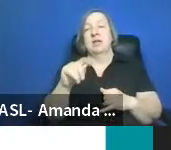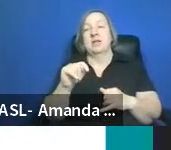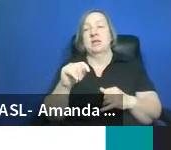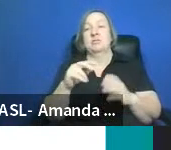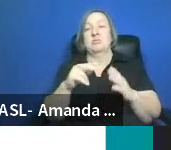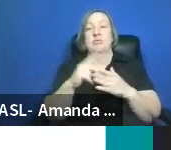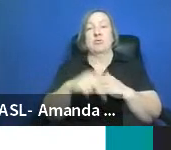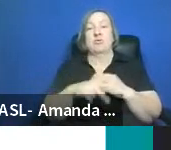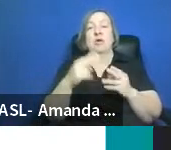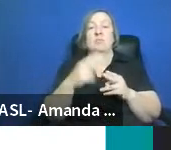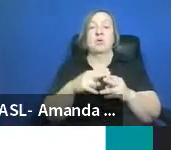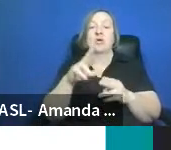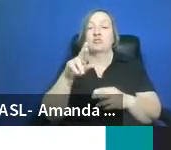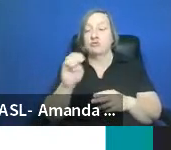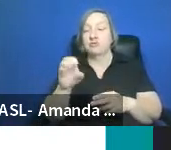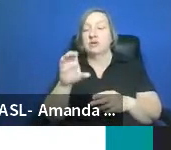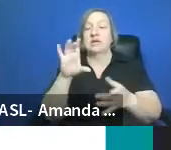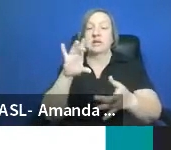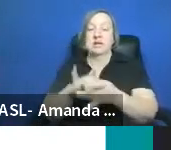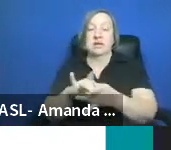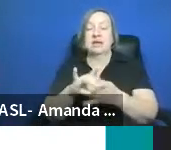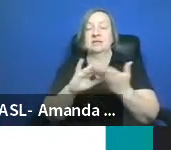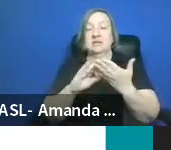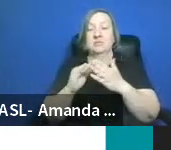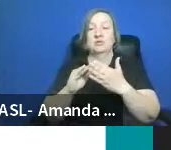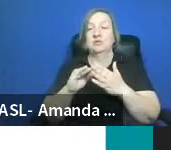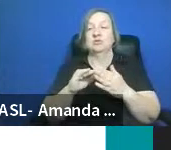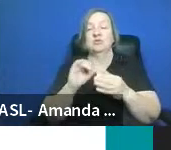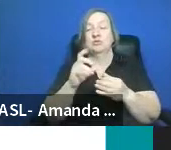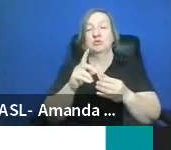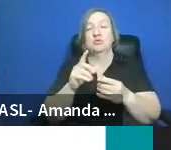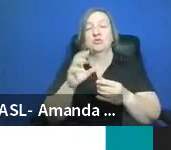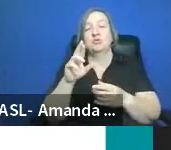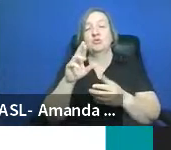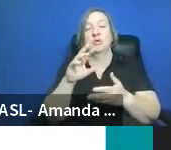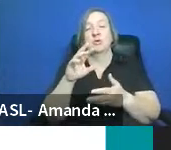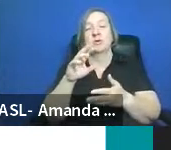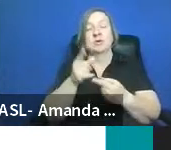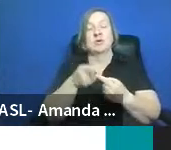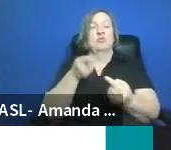Reconnecting Communities to kind of reverse harm across